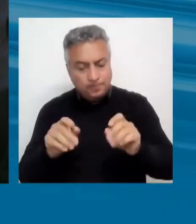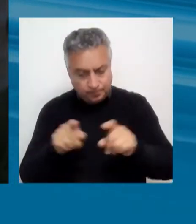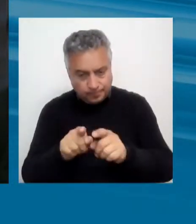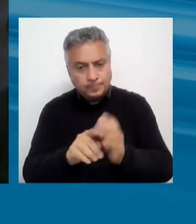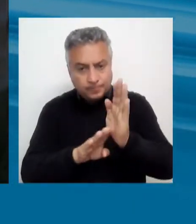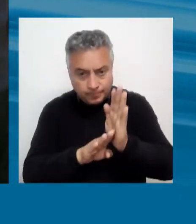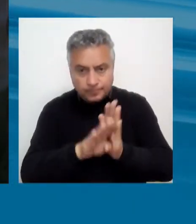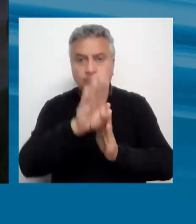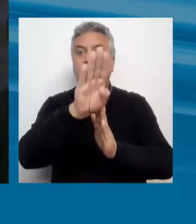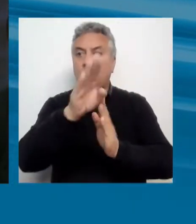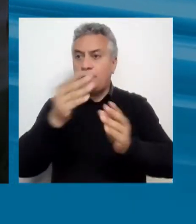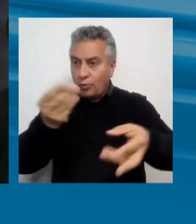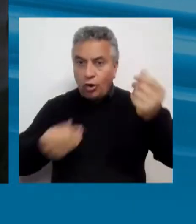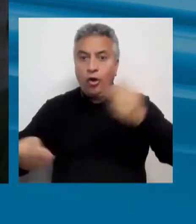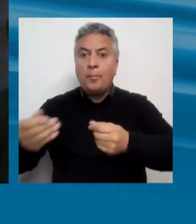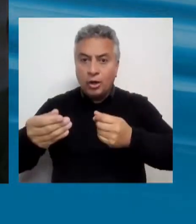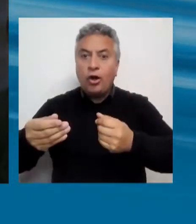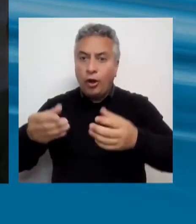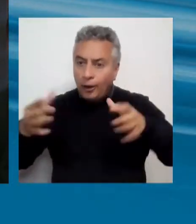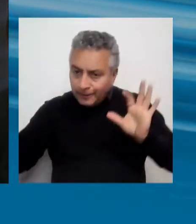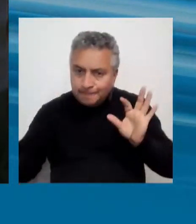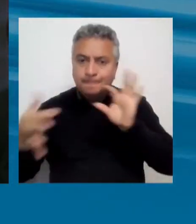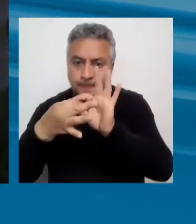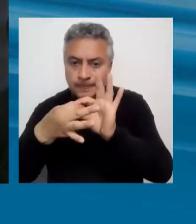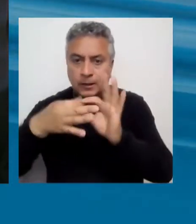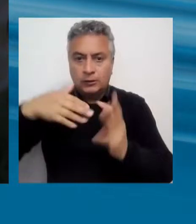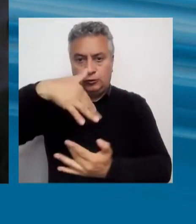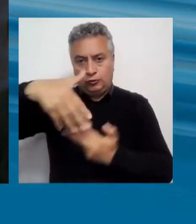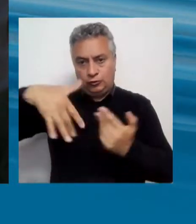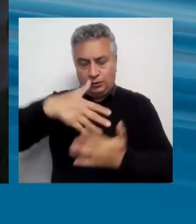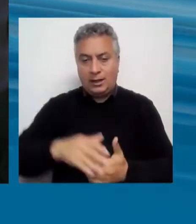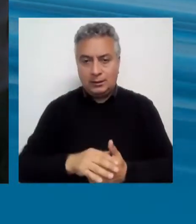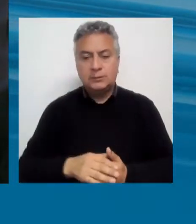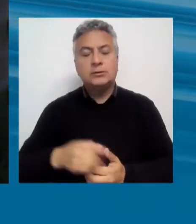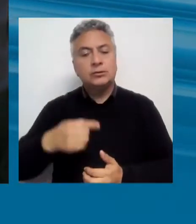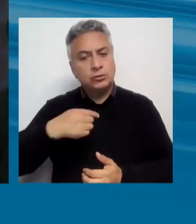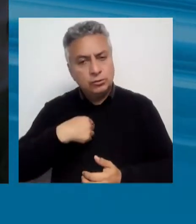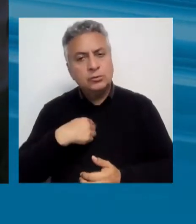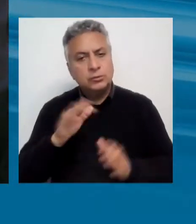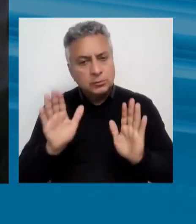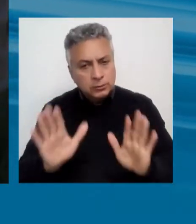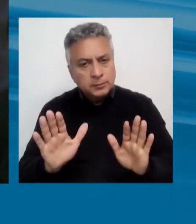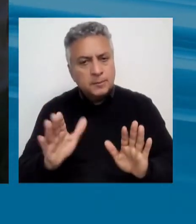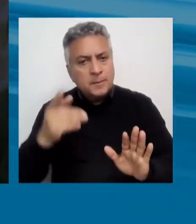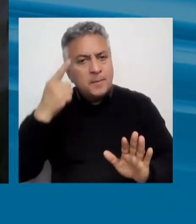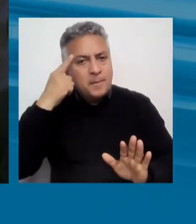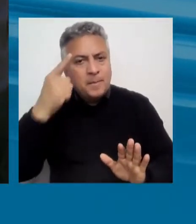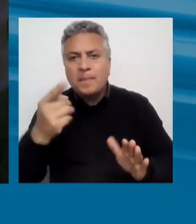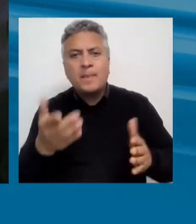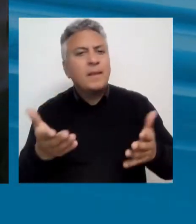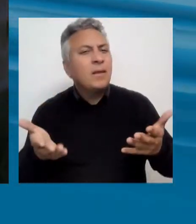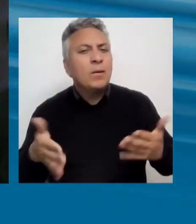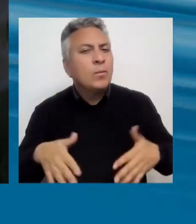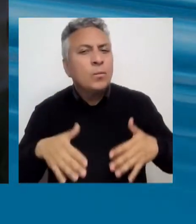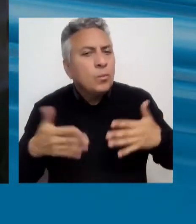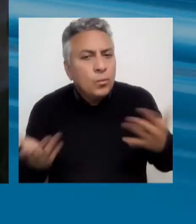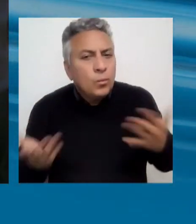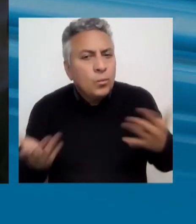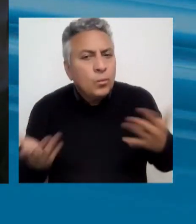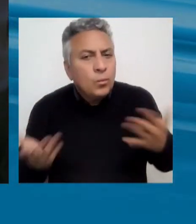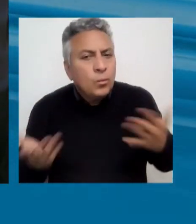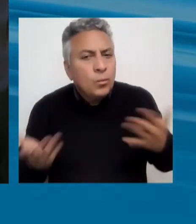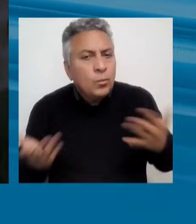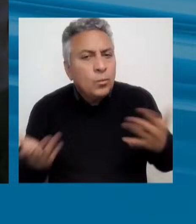implement the intelligent economic policies. In this line, I would like to propose the following. What kind of